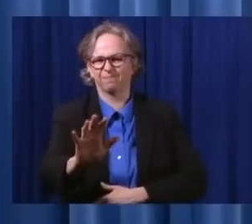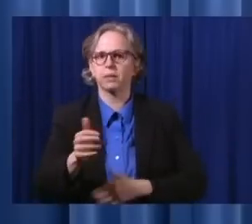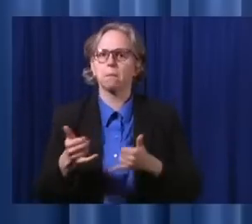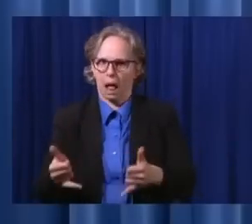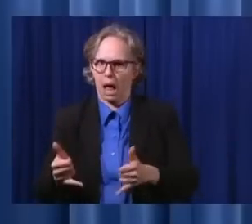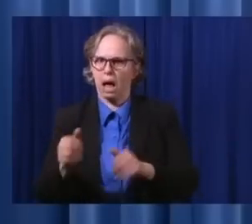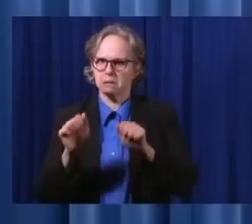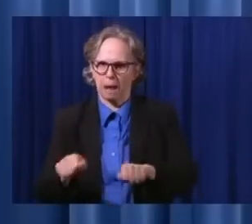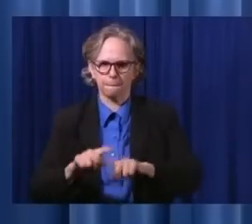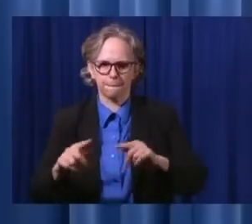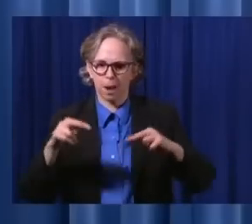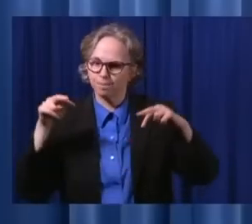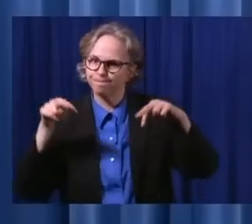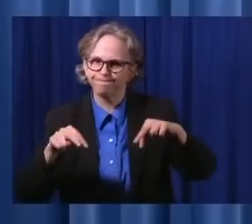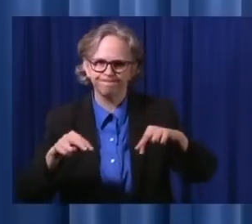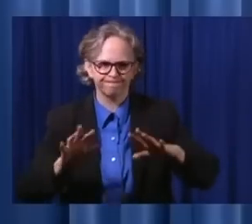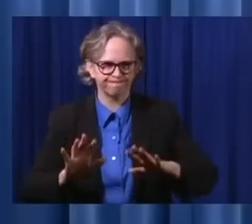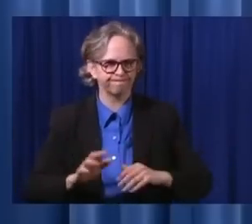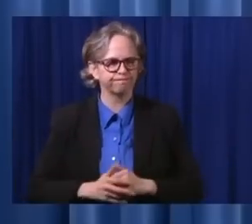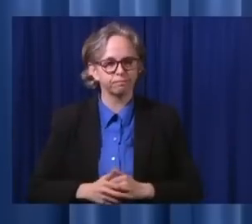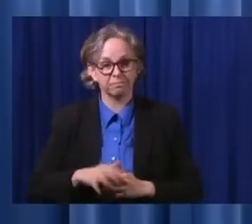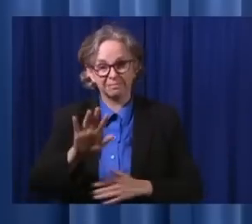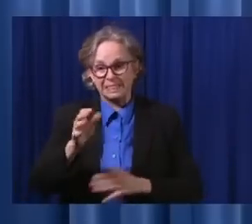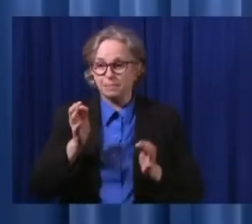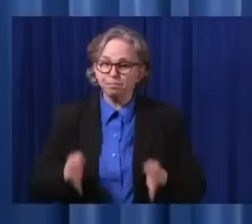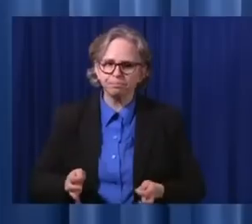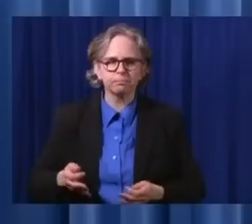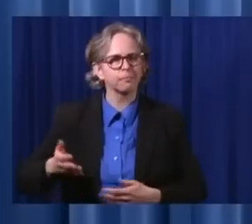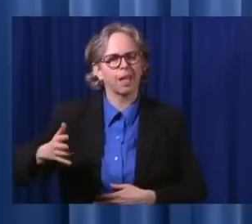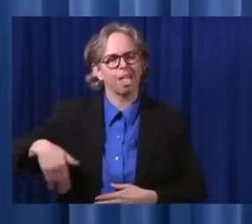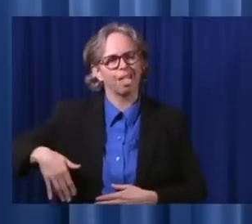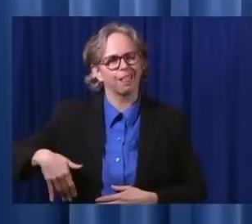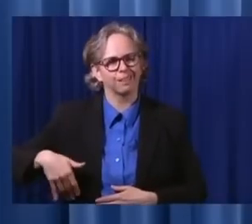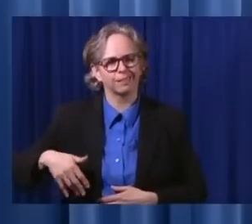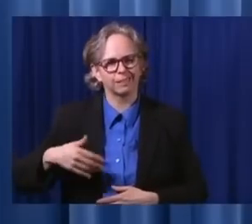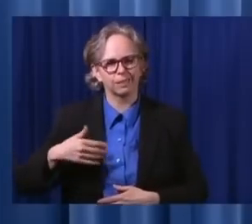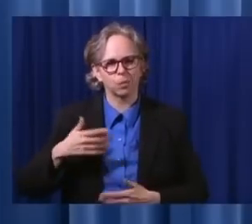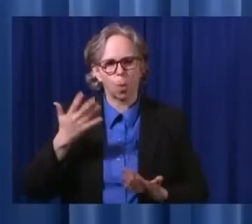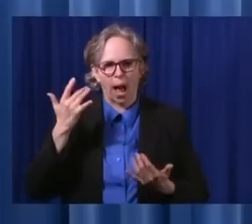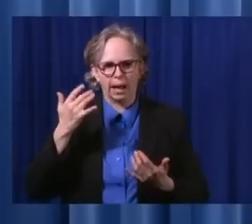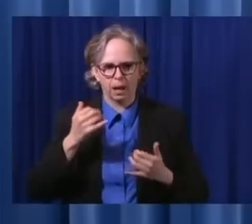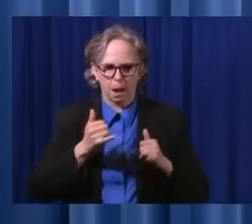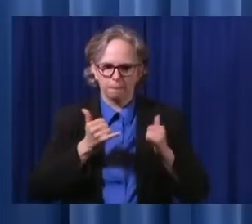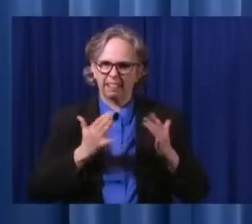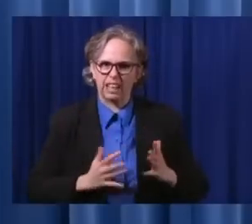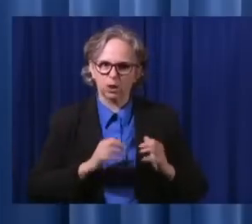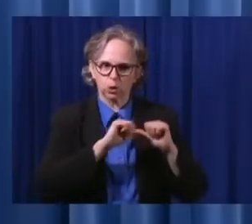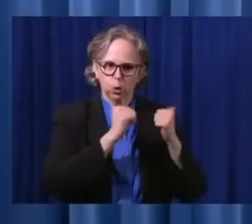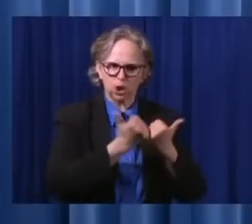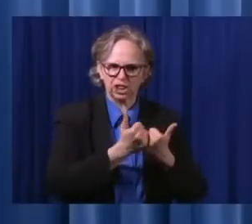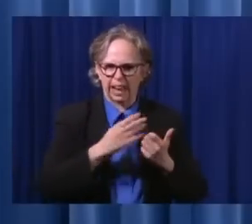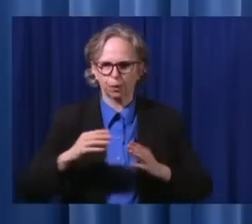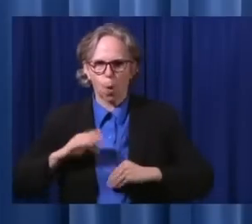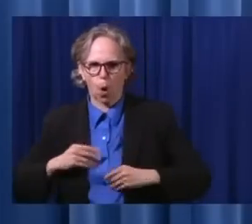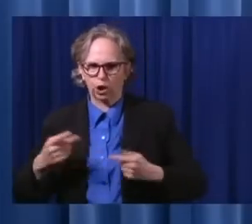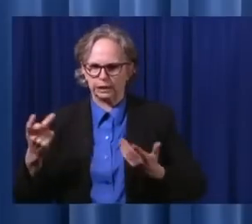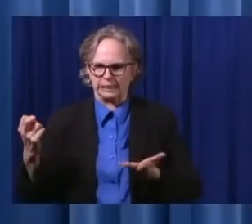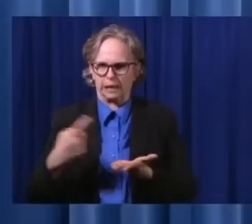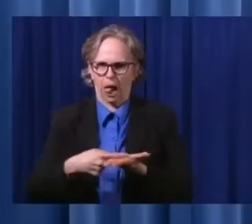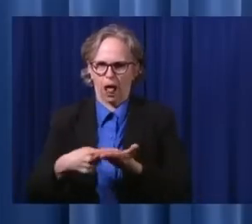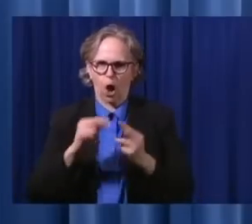time I checked, still being negotiated by the Players Association and the owners. As far as